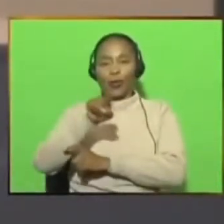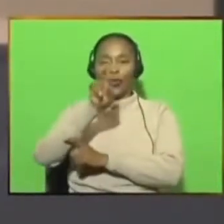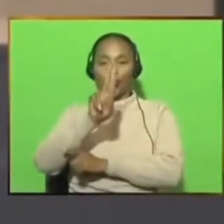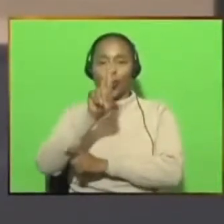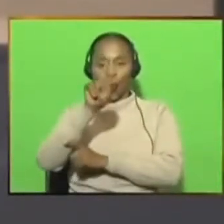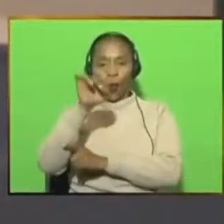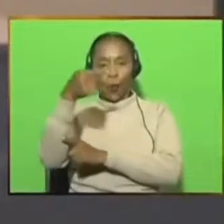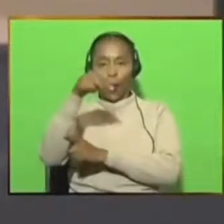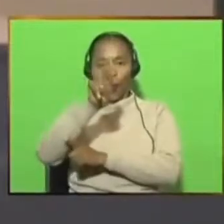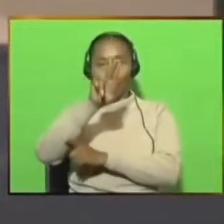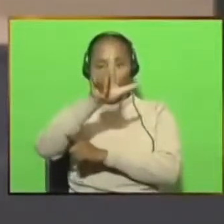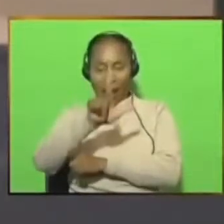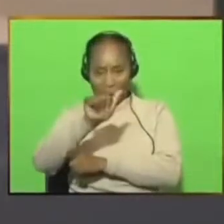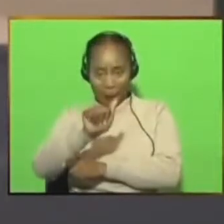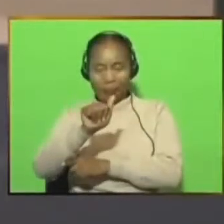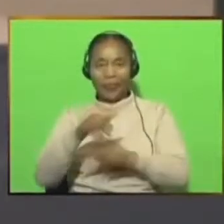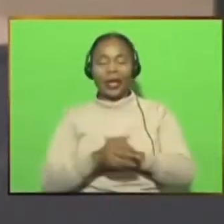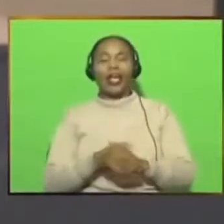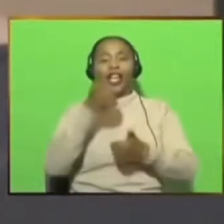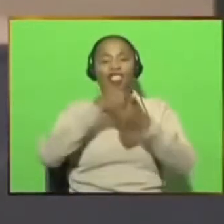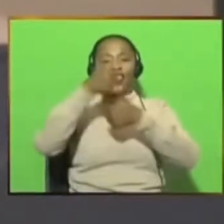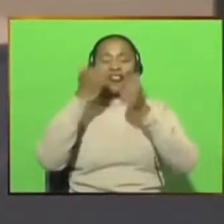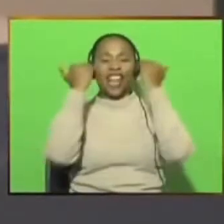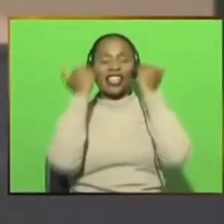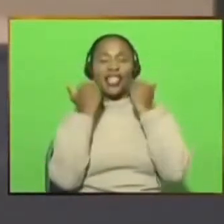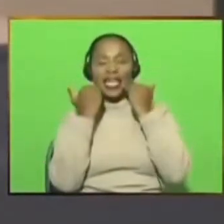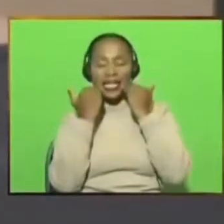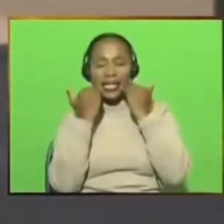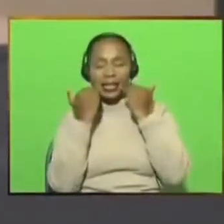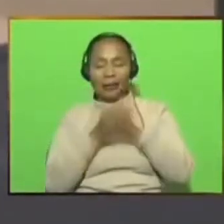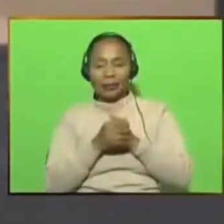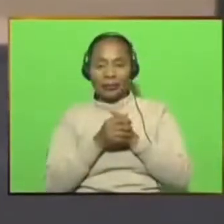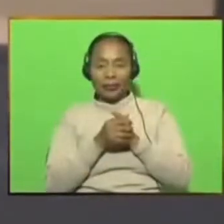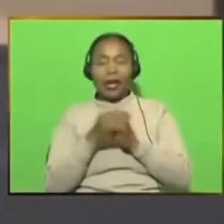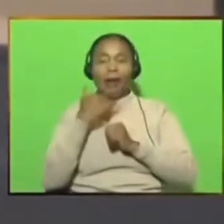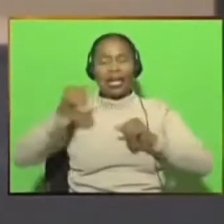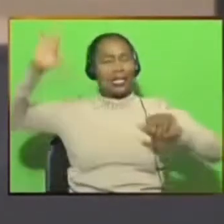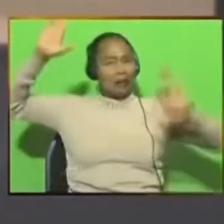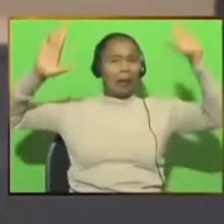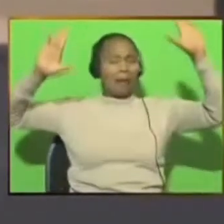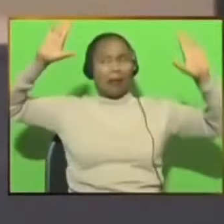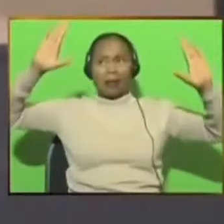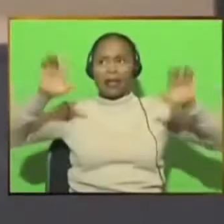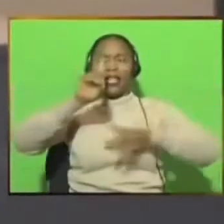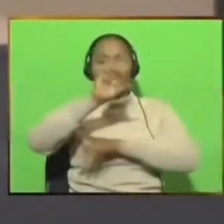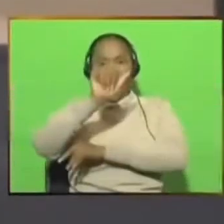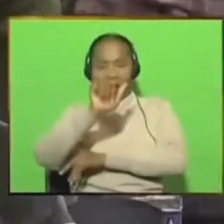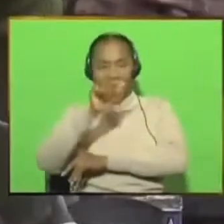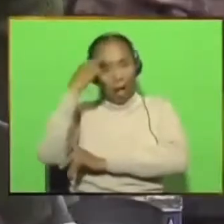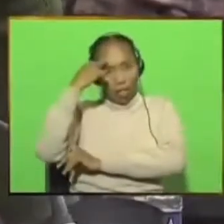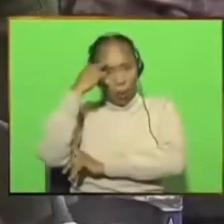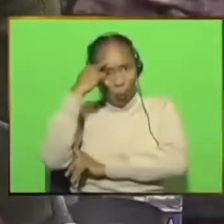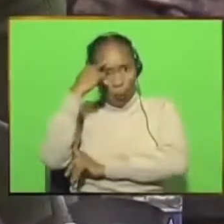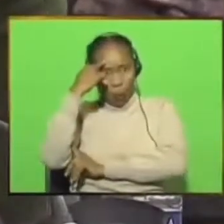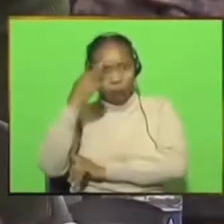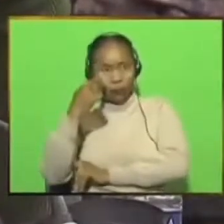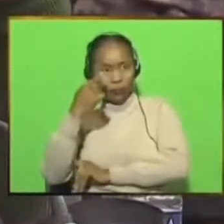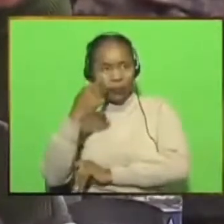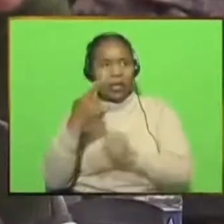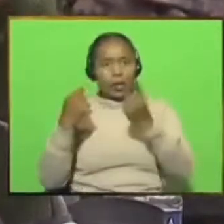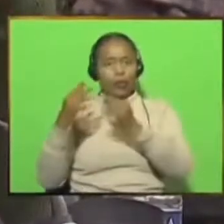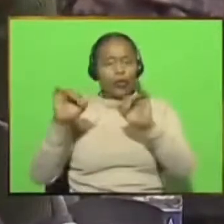much. Chief Justice, Yes. the United Democratic Movement will be represented by Ngabayomzi